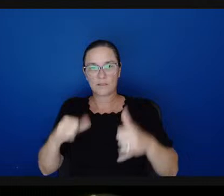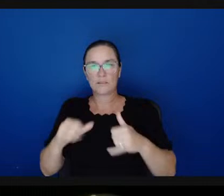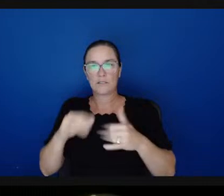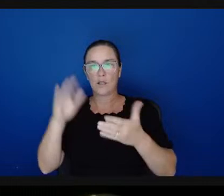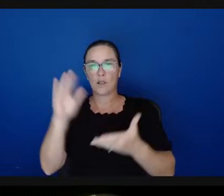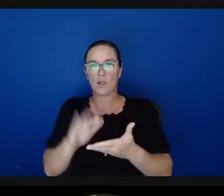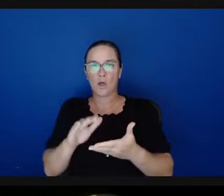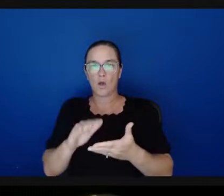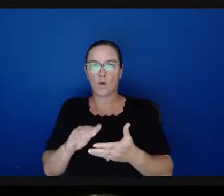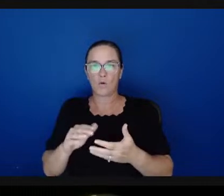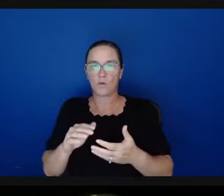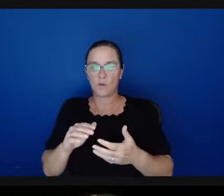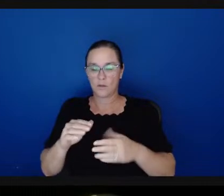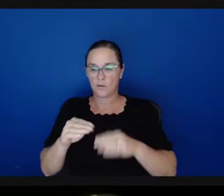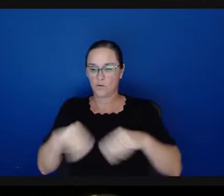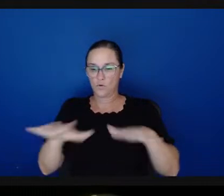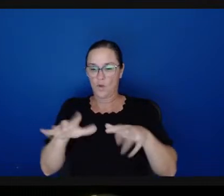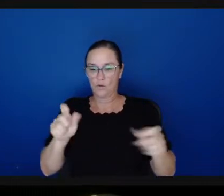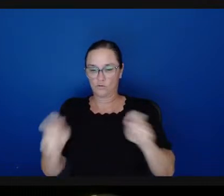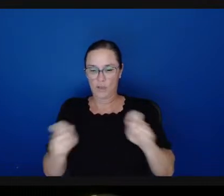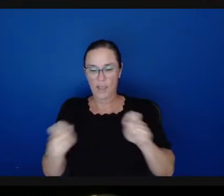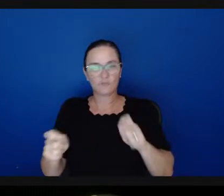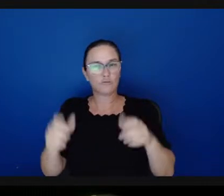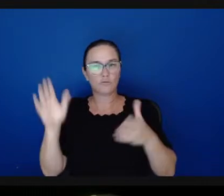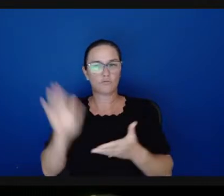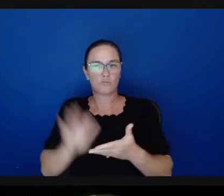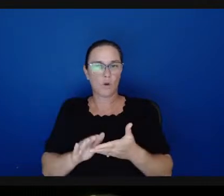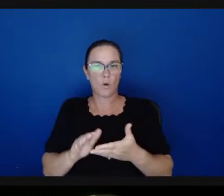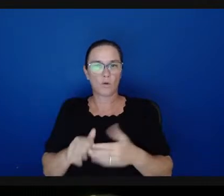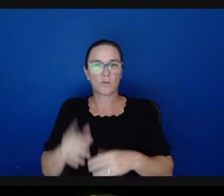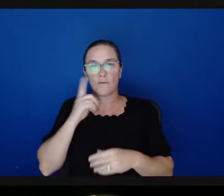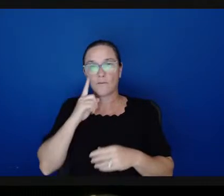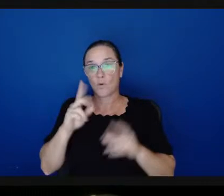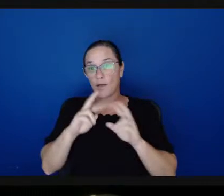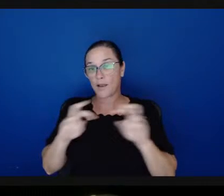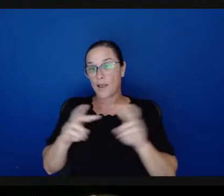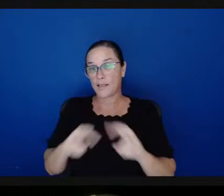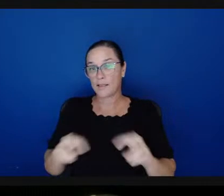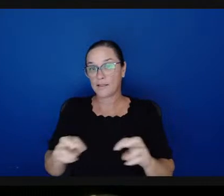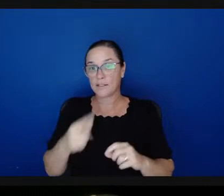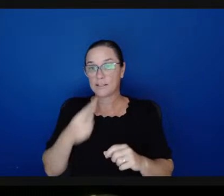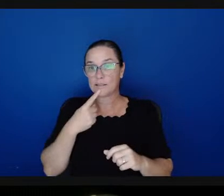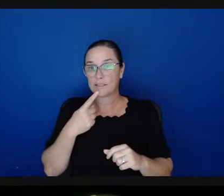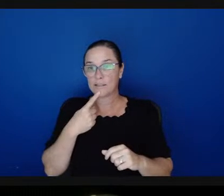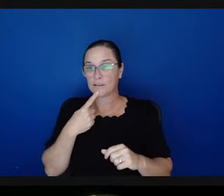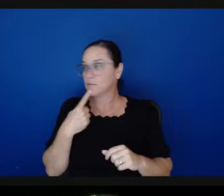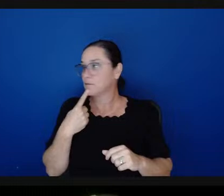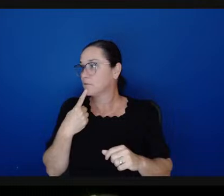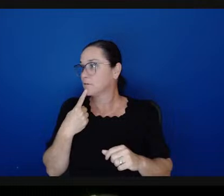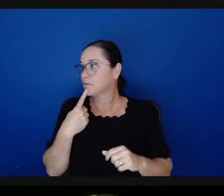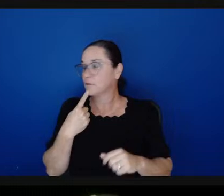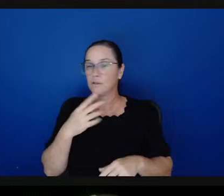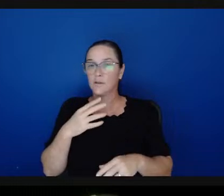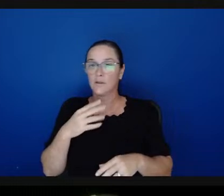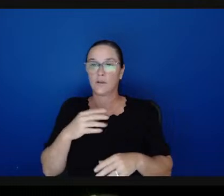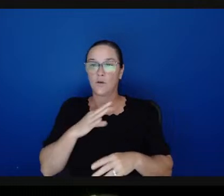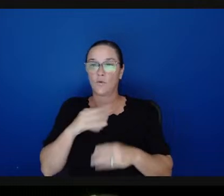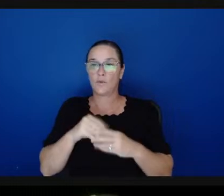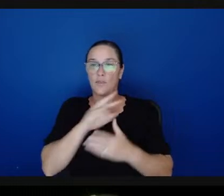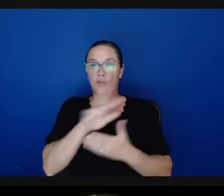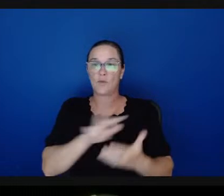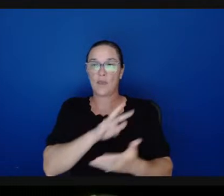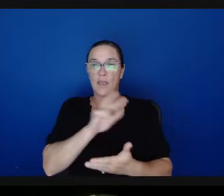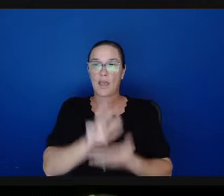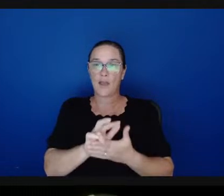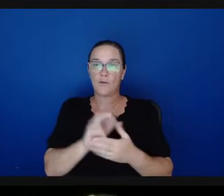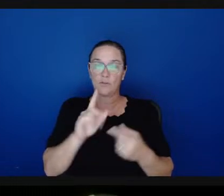low there. And so for their analysis, they note here, in the 3 hours this morning between when episode